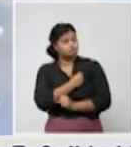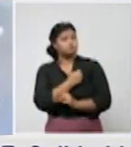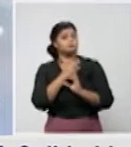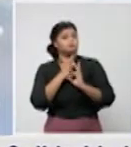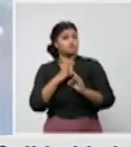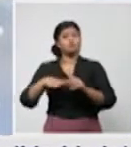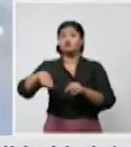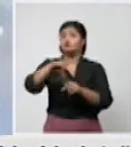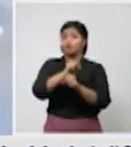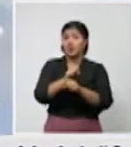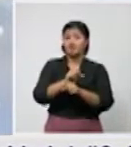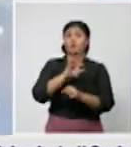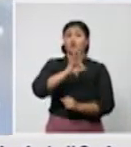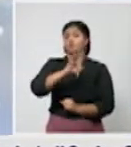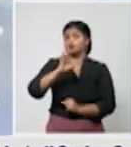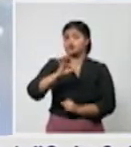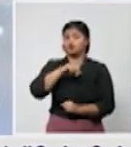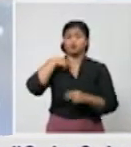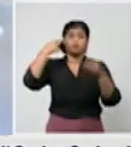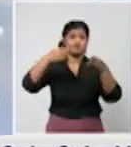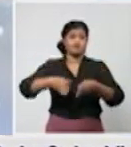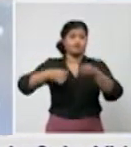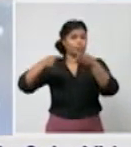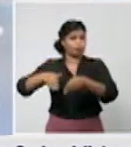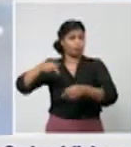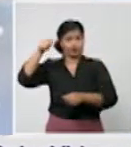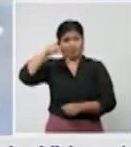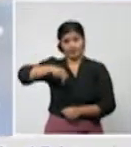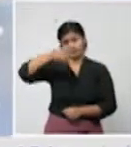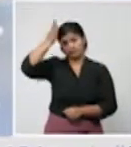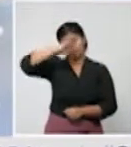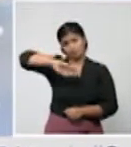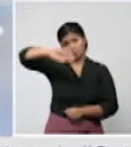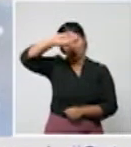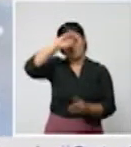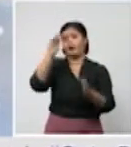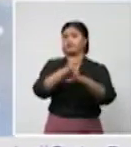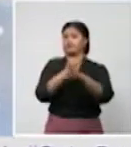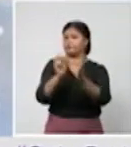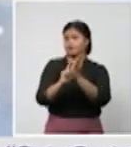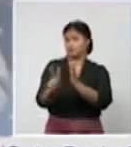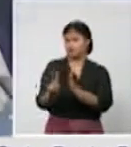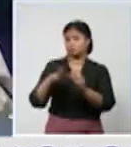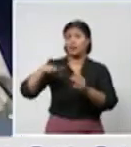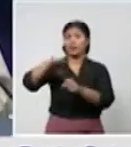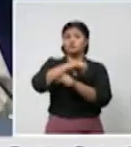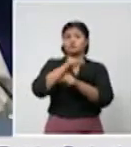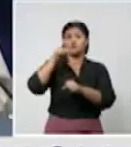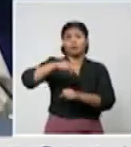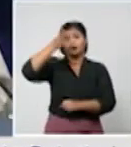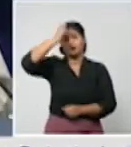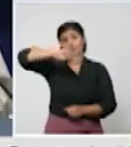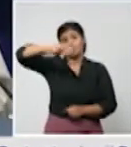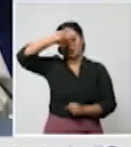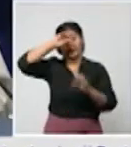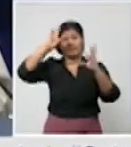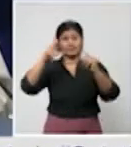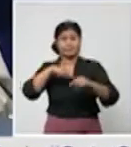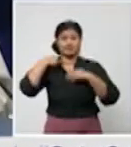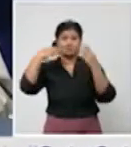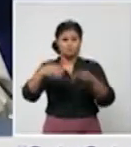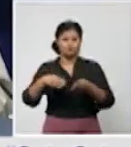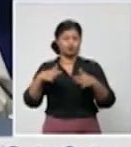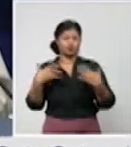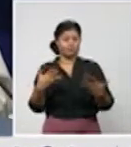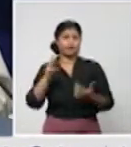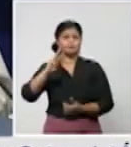and the 113th in the world. We always mention the 2 evacuated patients at the beginning of the pandemic. Yesterday,